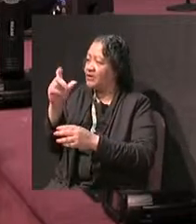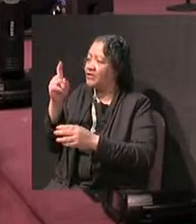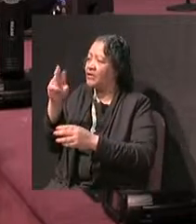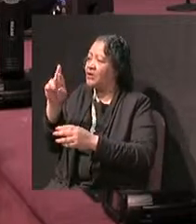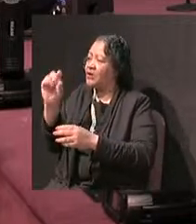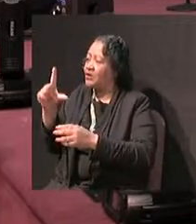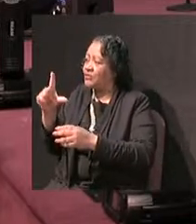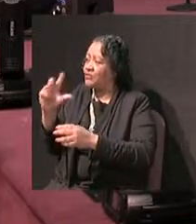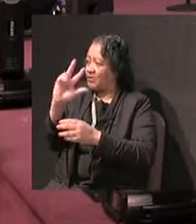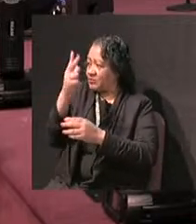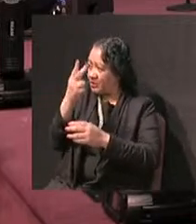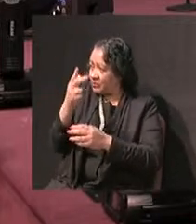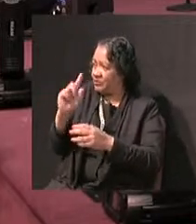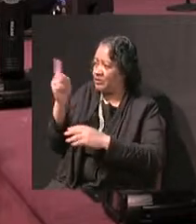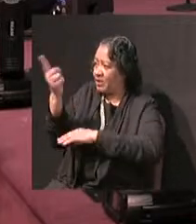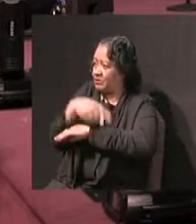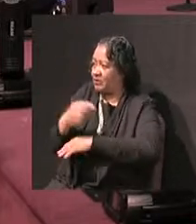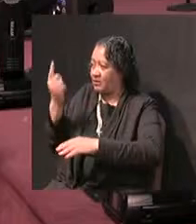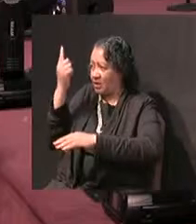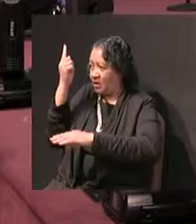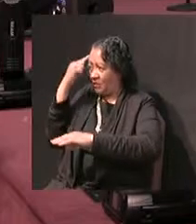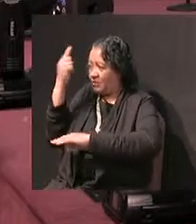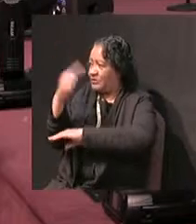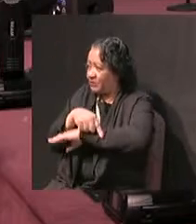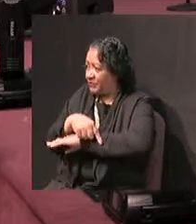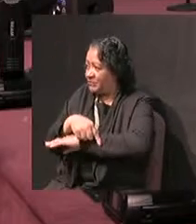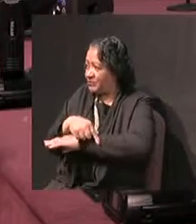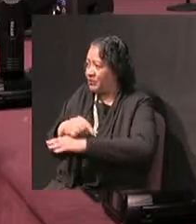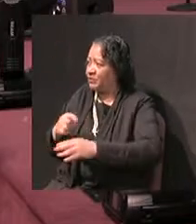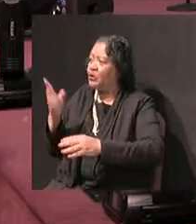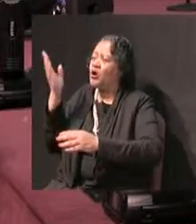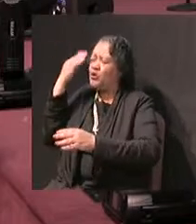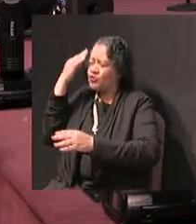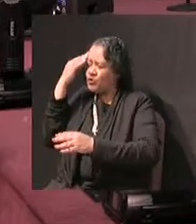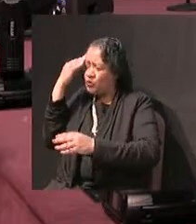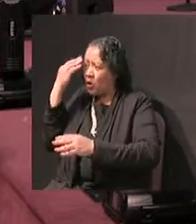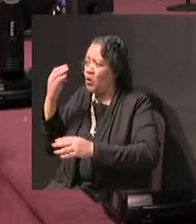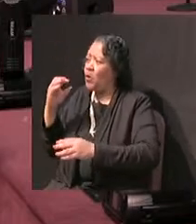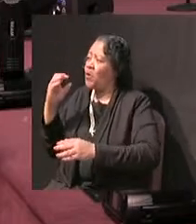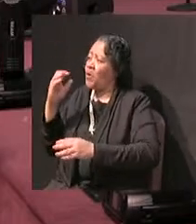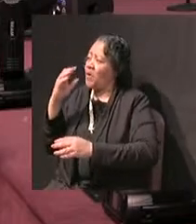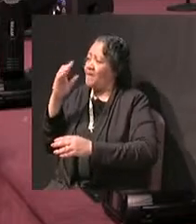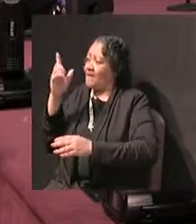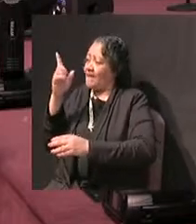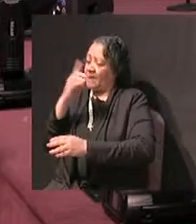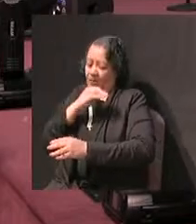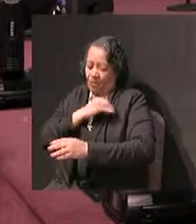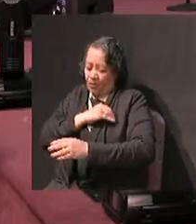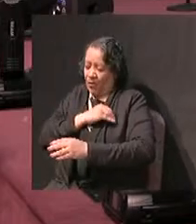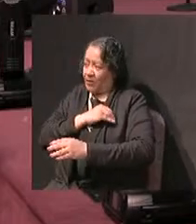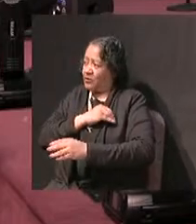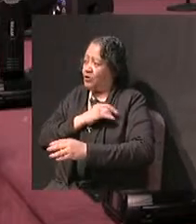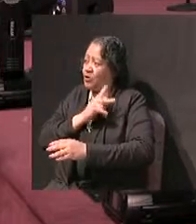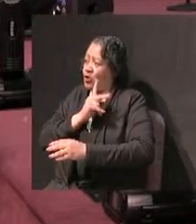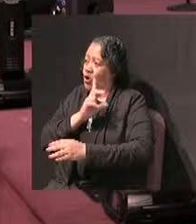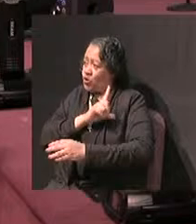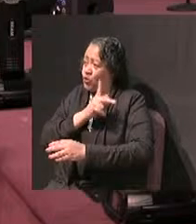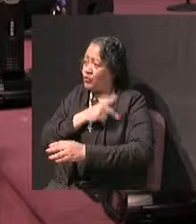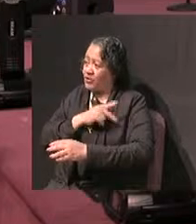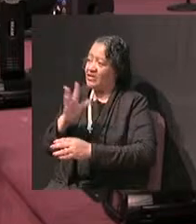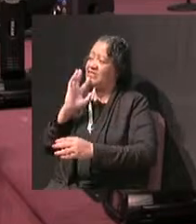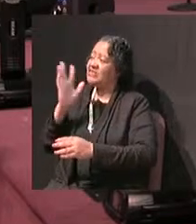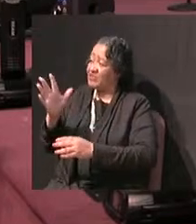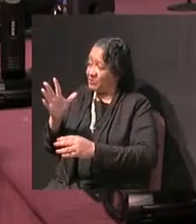an important day because that's the day of the Reverend Dr. Martin Luther King's mountaintop speech in